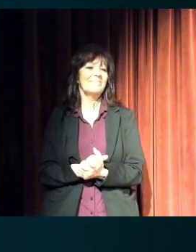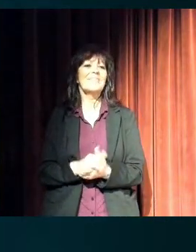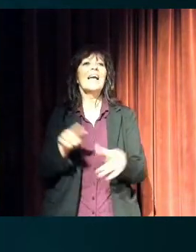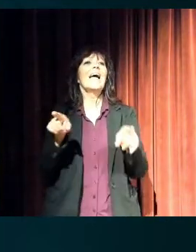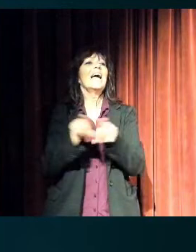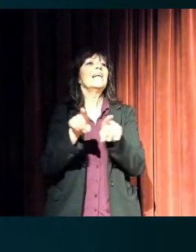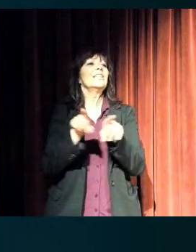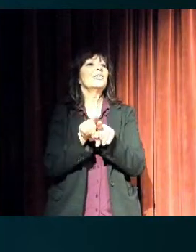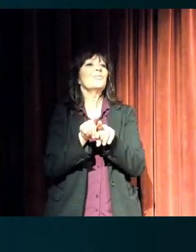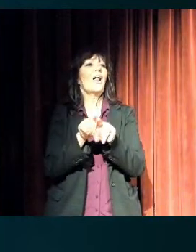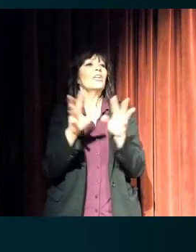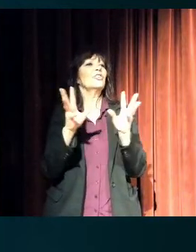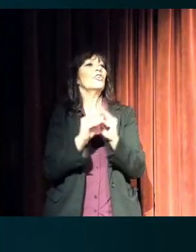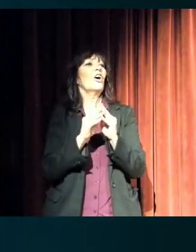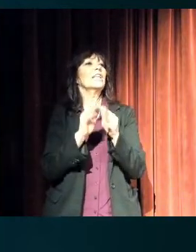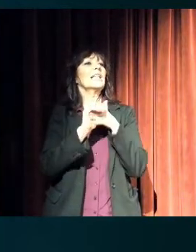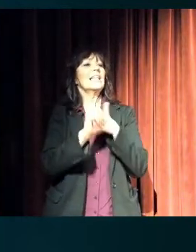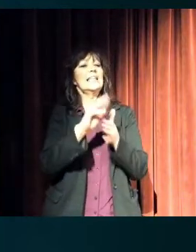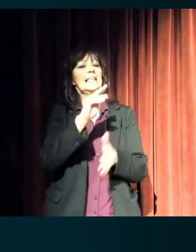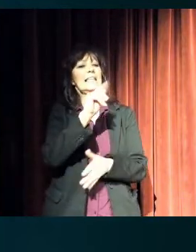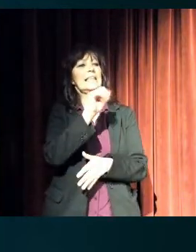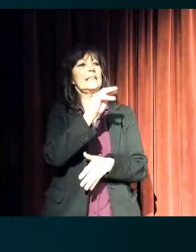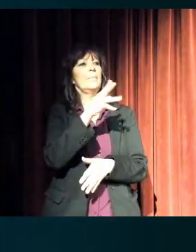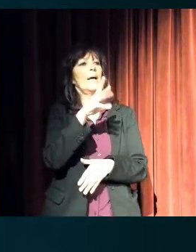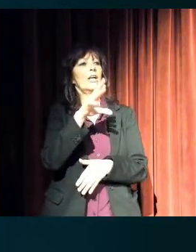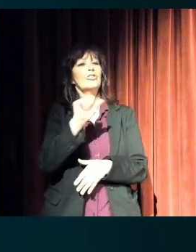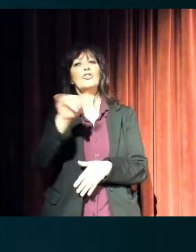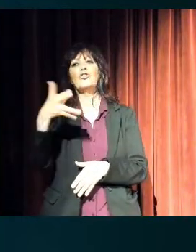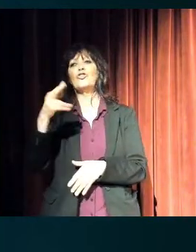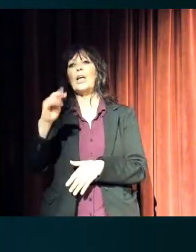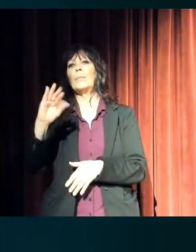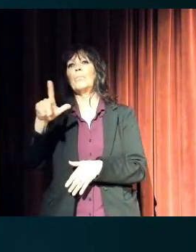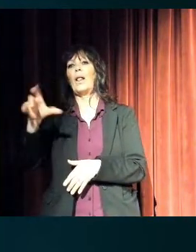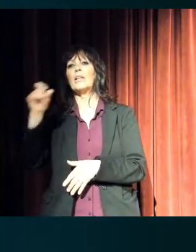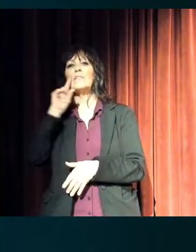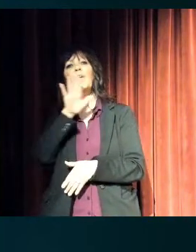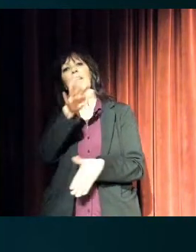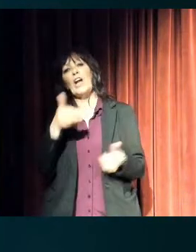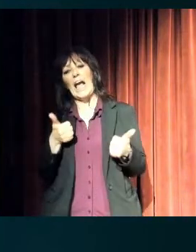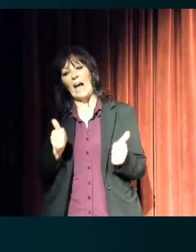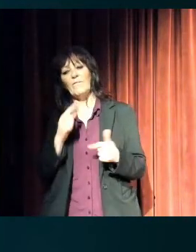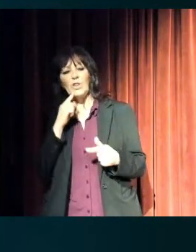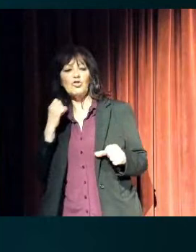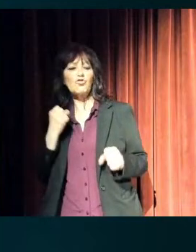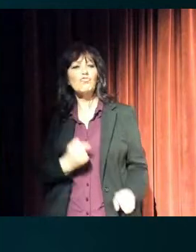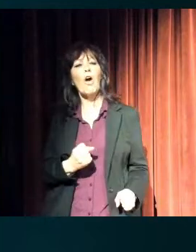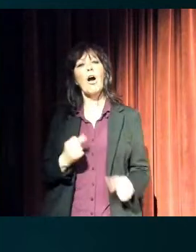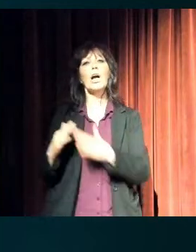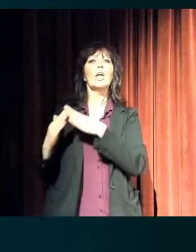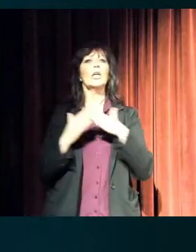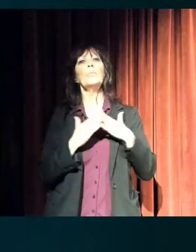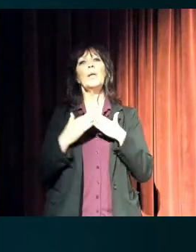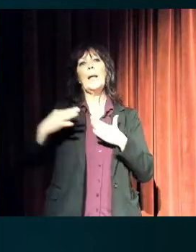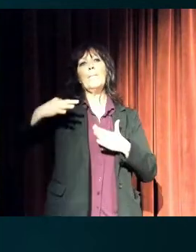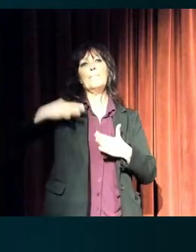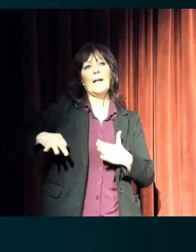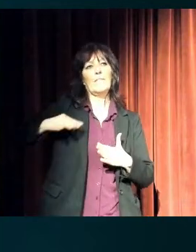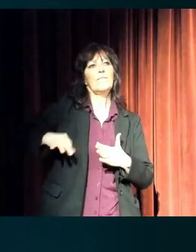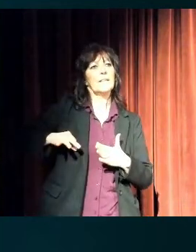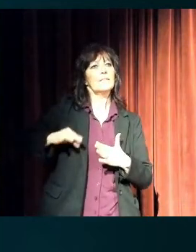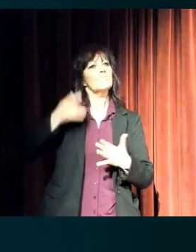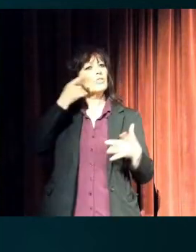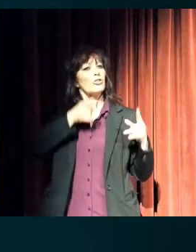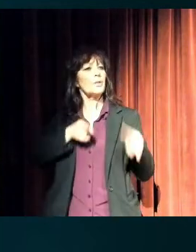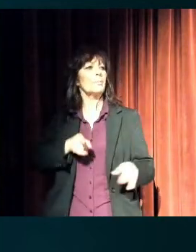as well as caucus leaders Tim Myers and John Mills for their efforts to get a strong community benefits agreement.